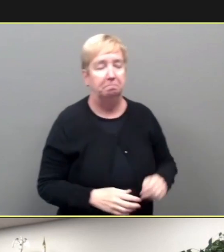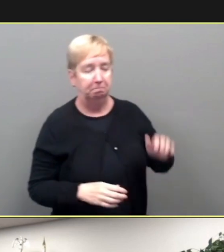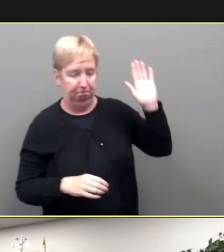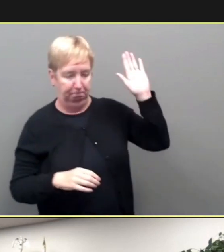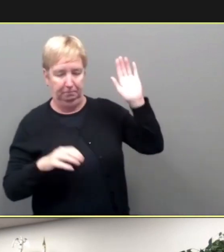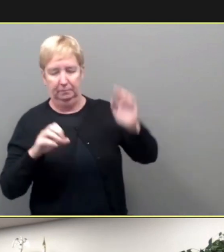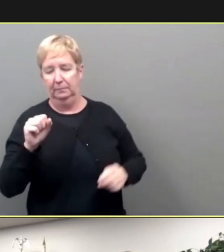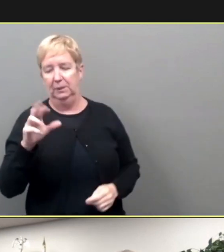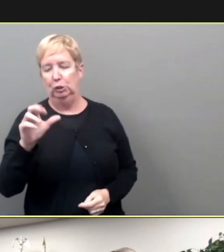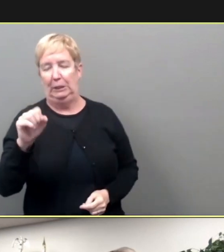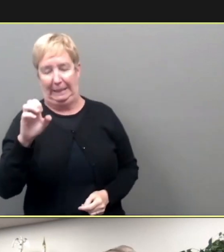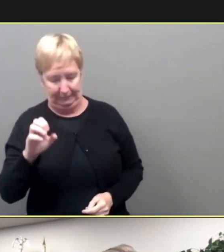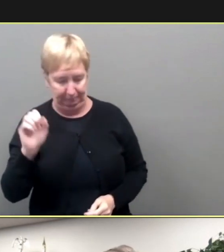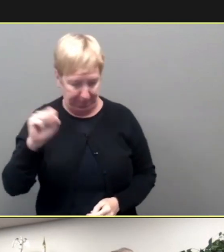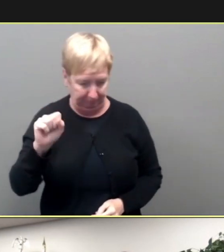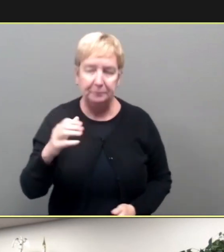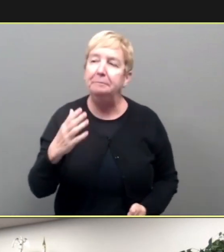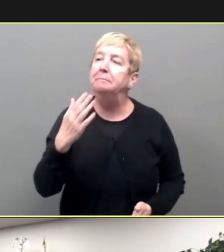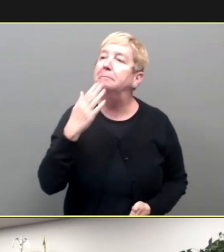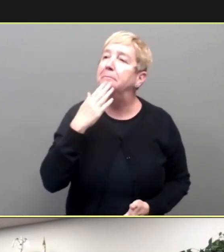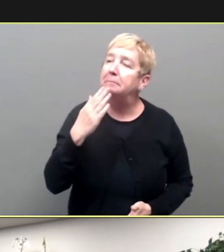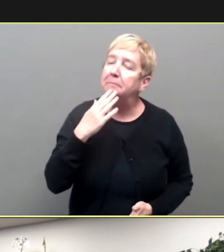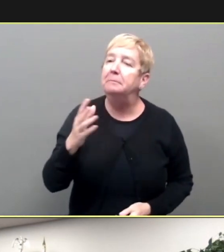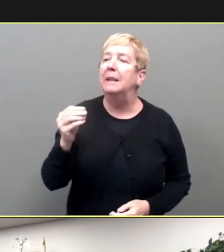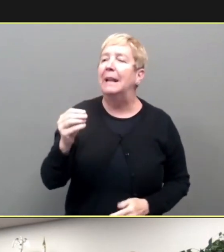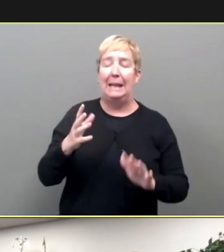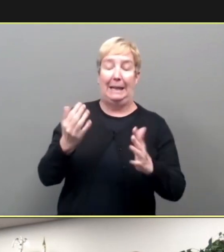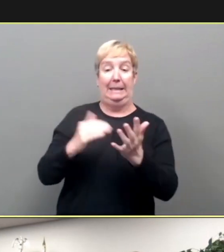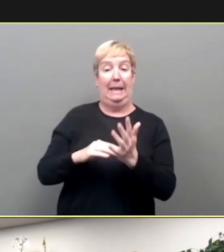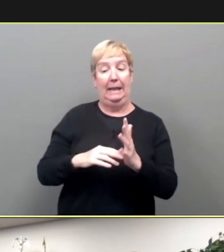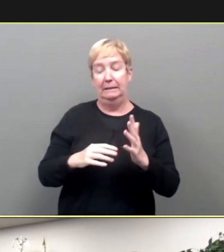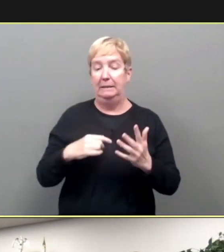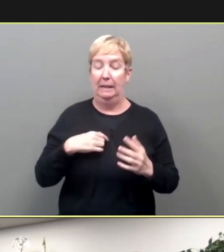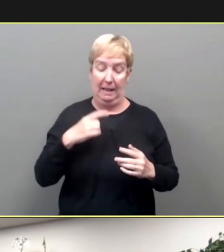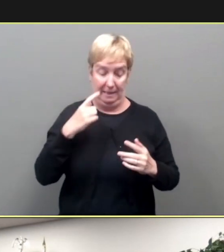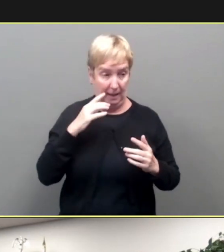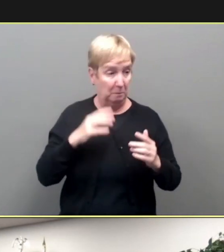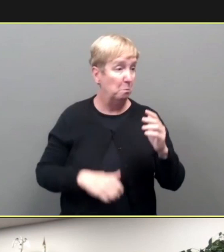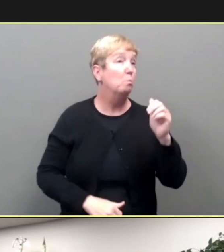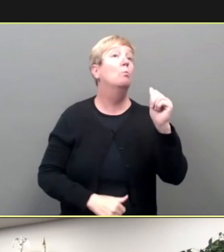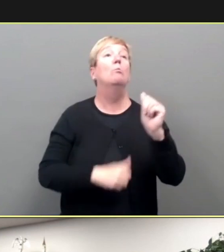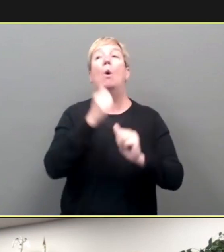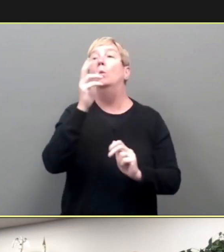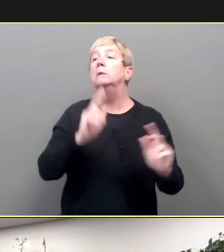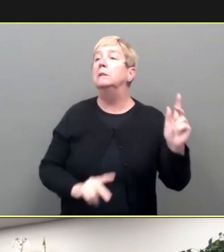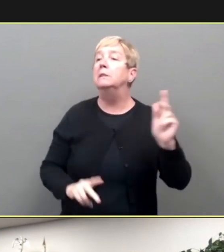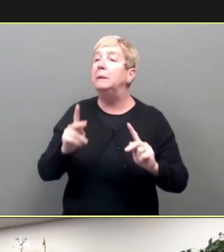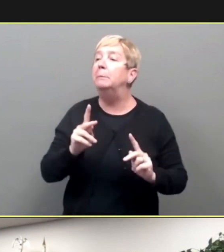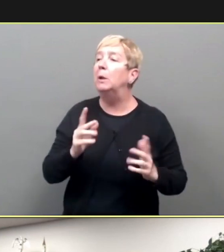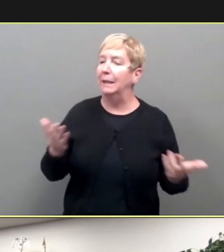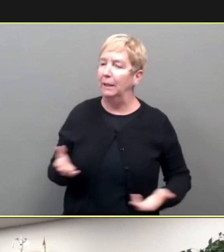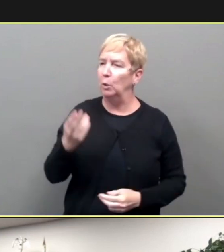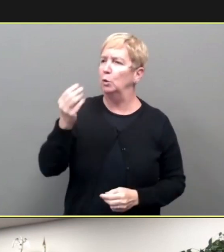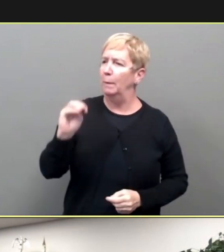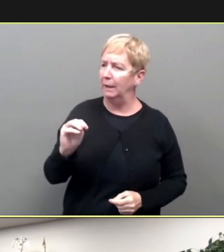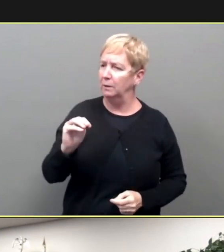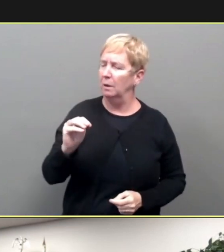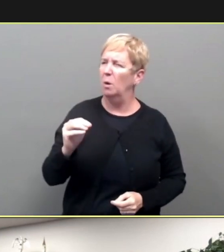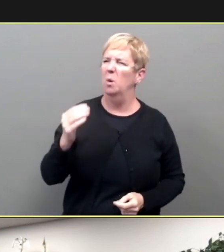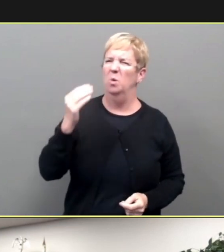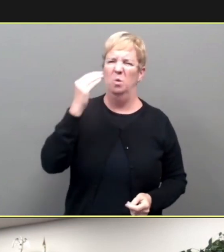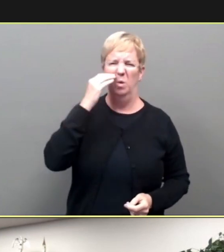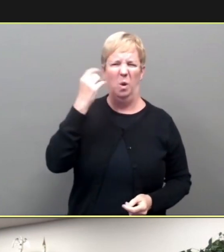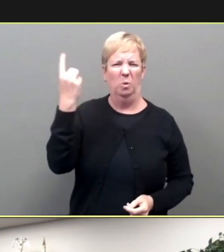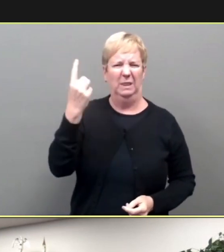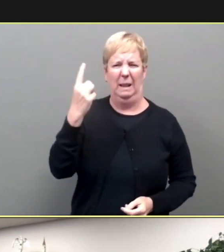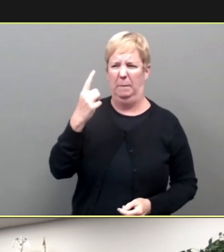just lastly, probably almost everyone in New Mexico knows or is related to a healthcare worker. We've